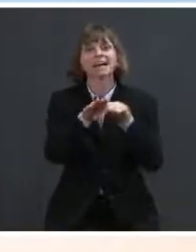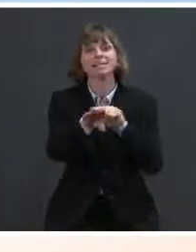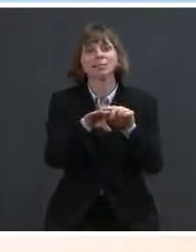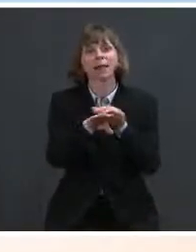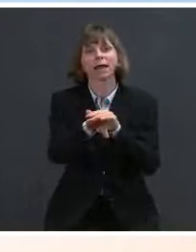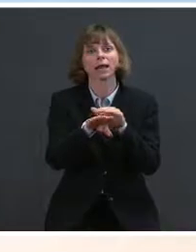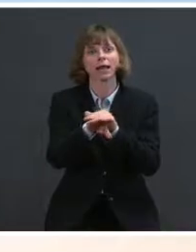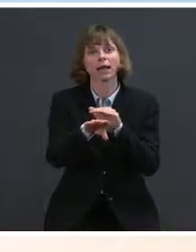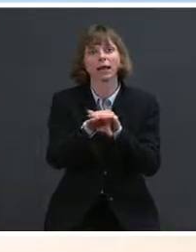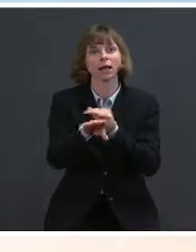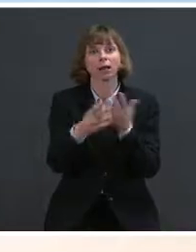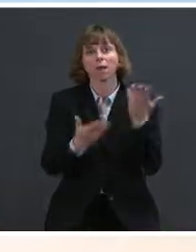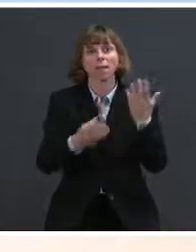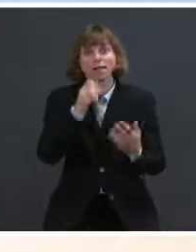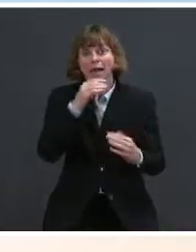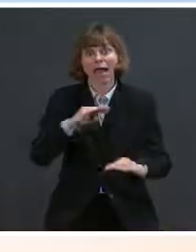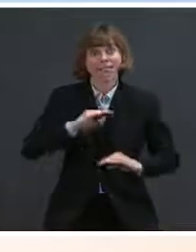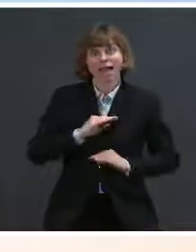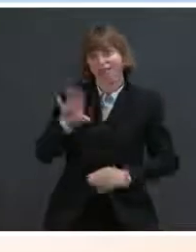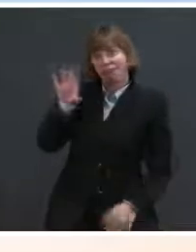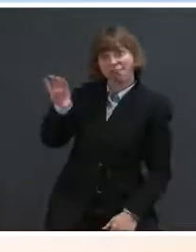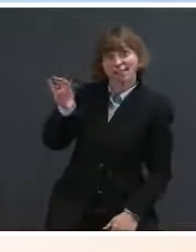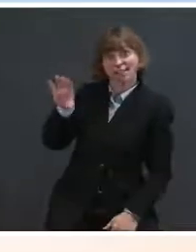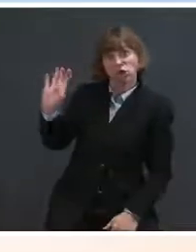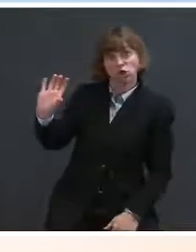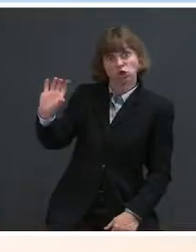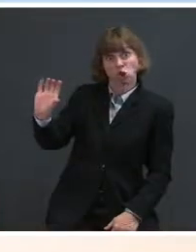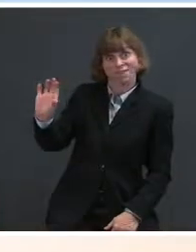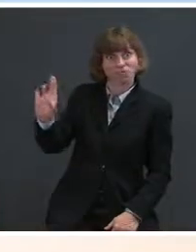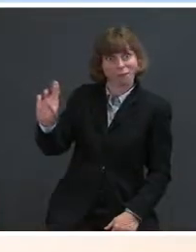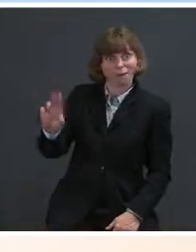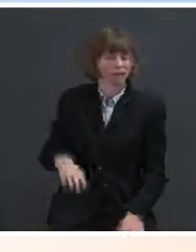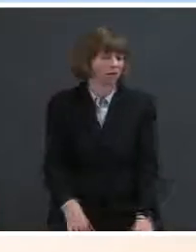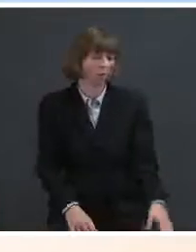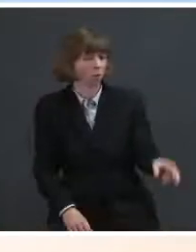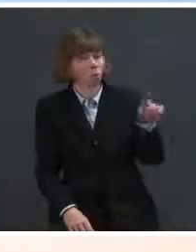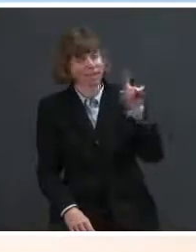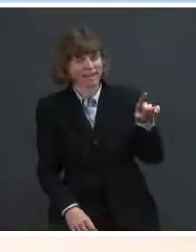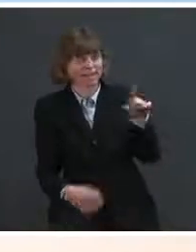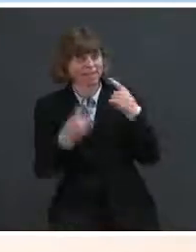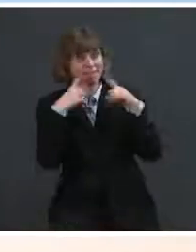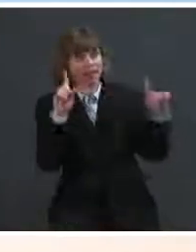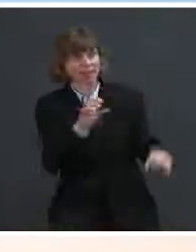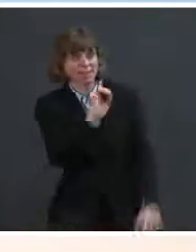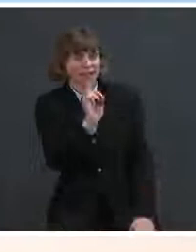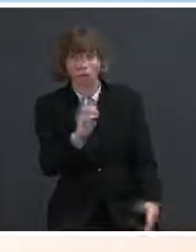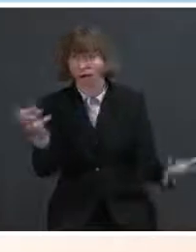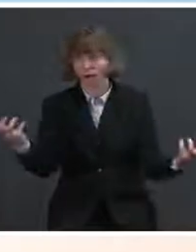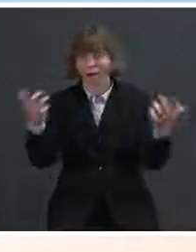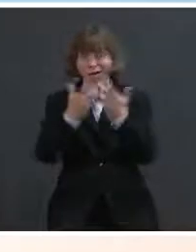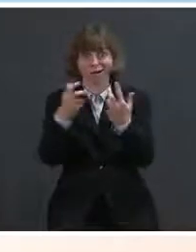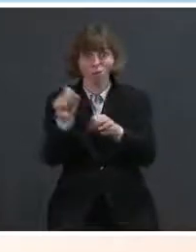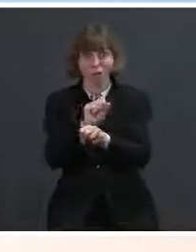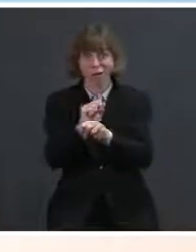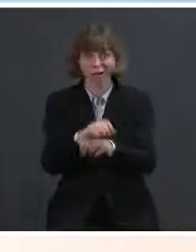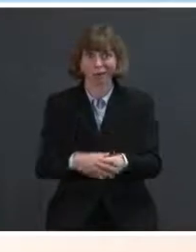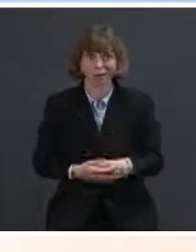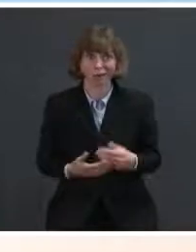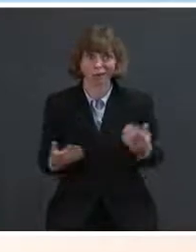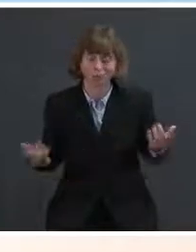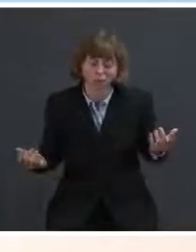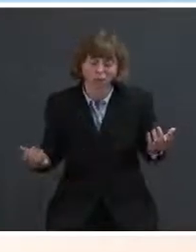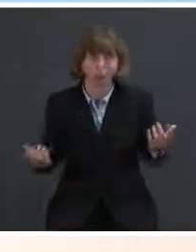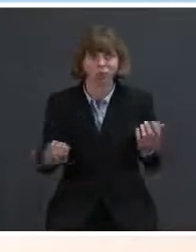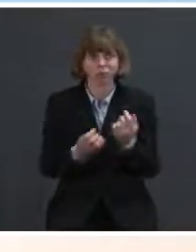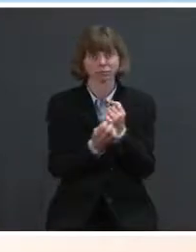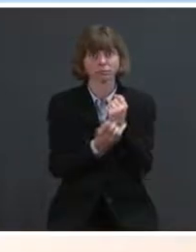it may not satisfy this conservative Republican and this famous Democrat working together. that may happen, right?